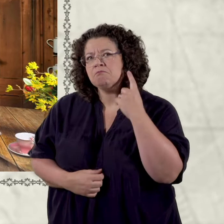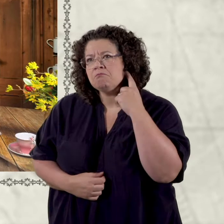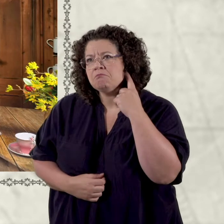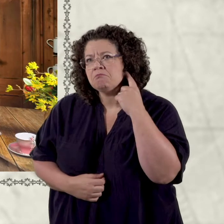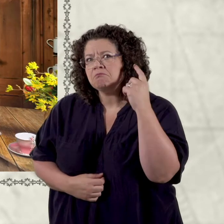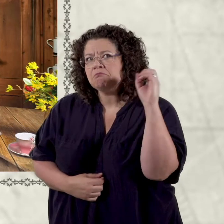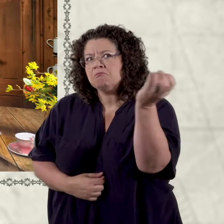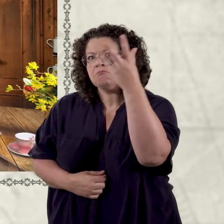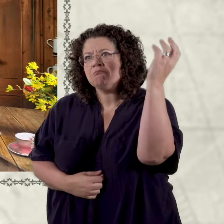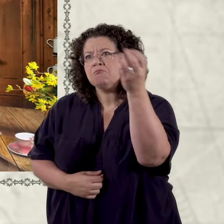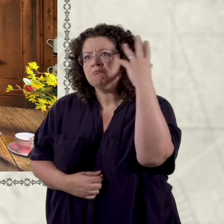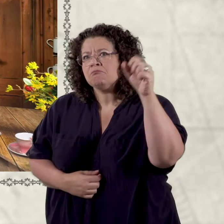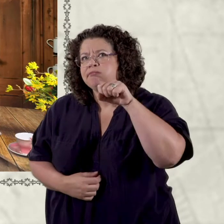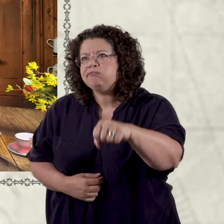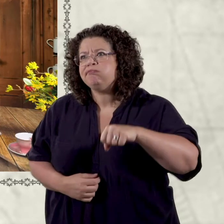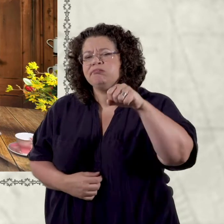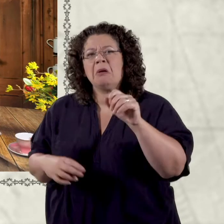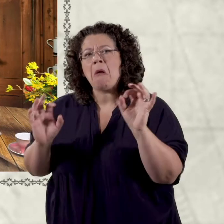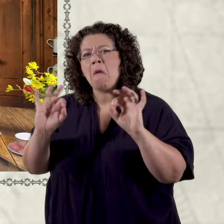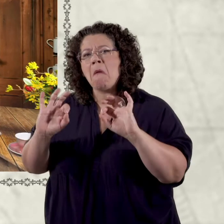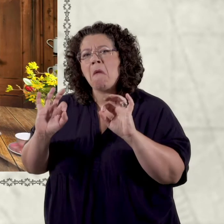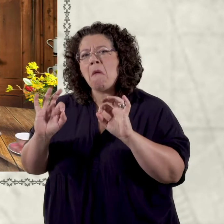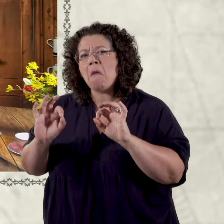7 o'clock.